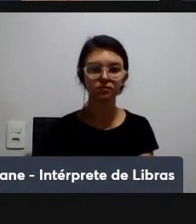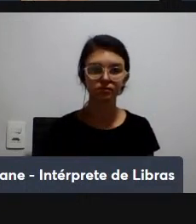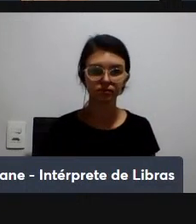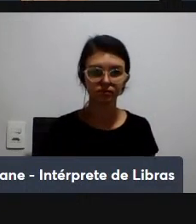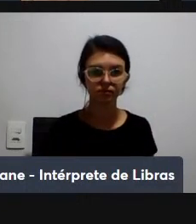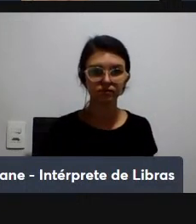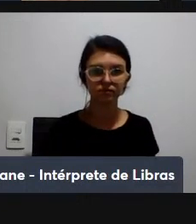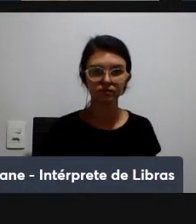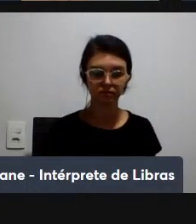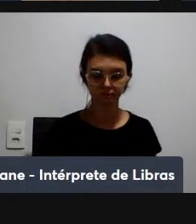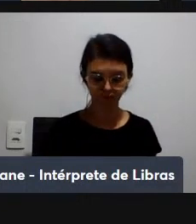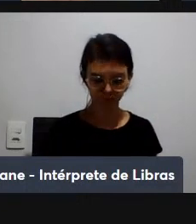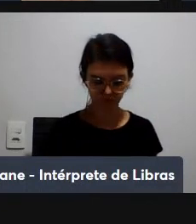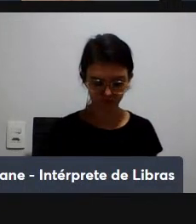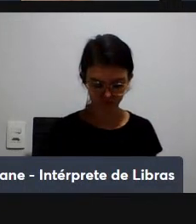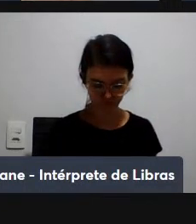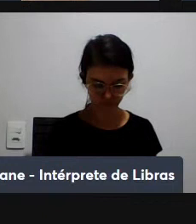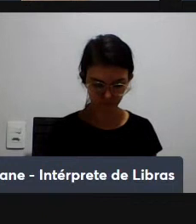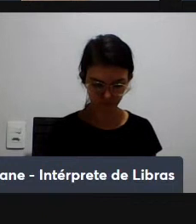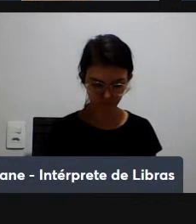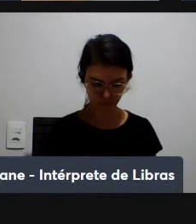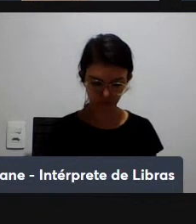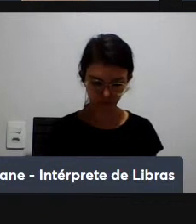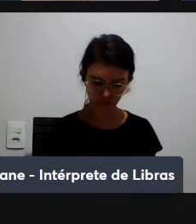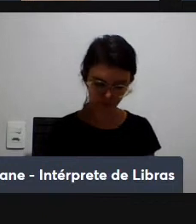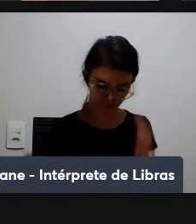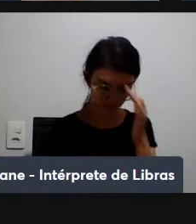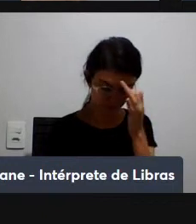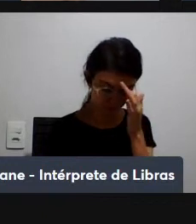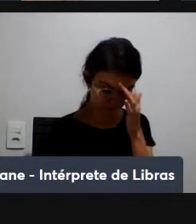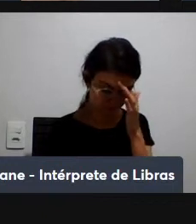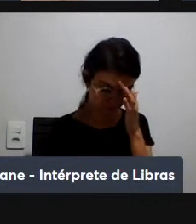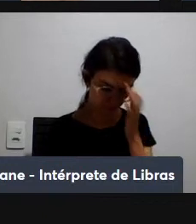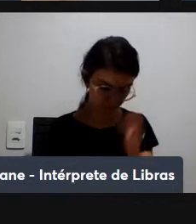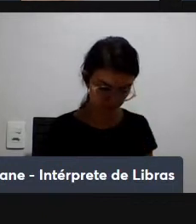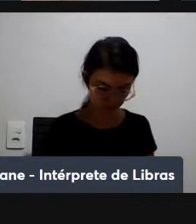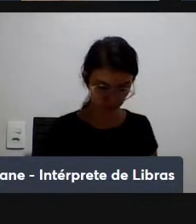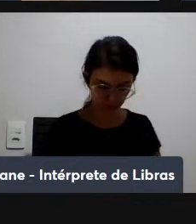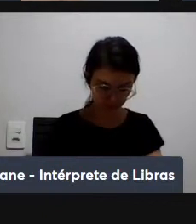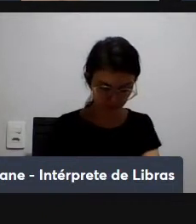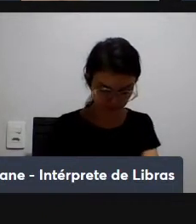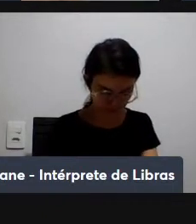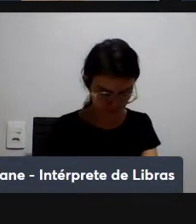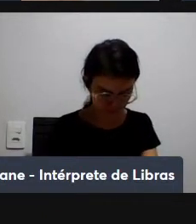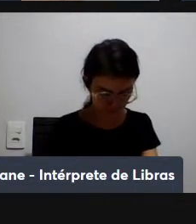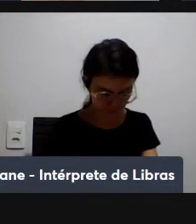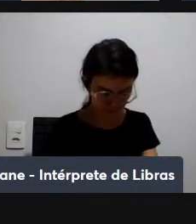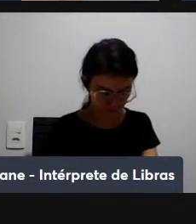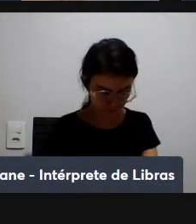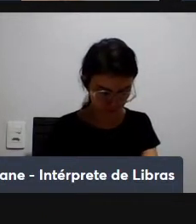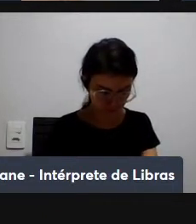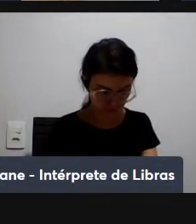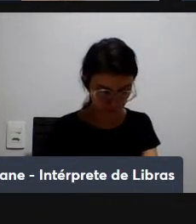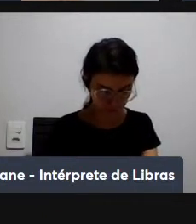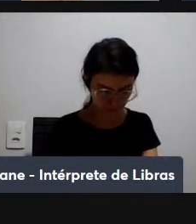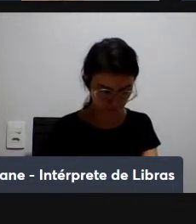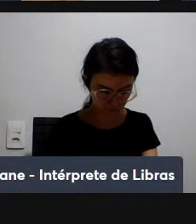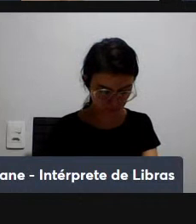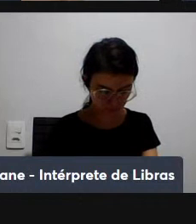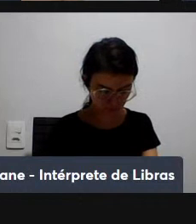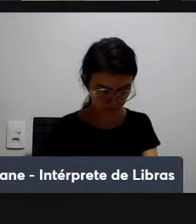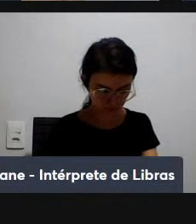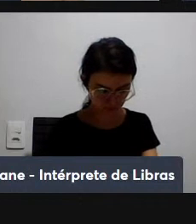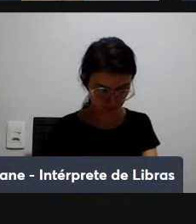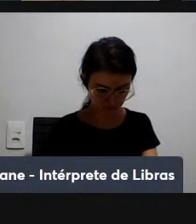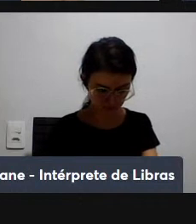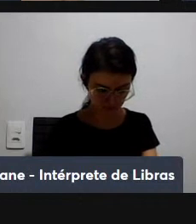Professor Vivian says that your talk has enriched a lot the work and discussions that have been made here